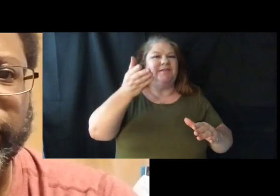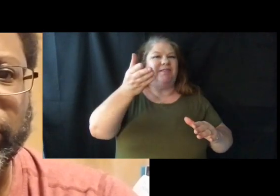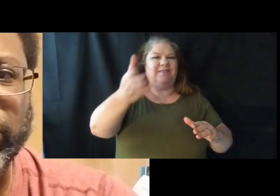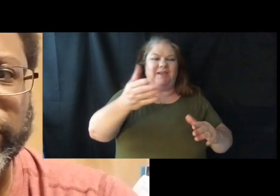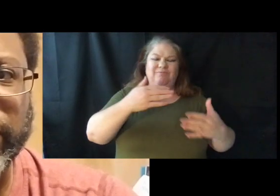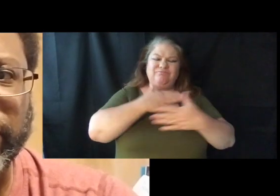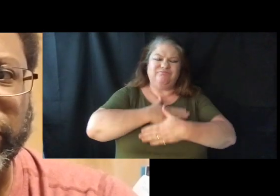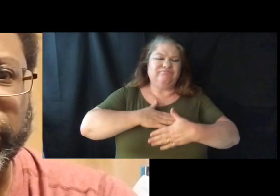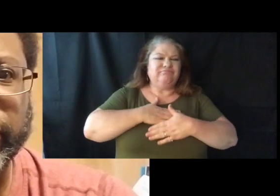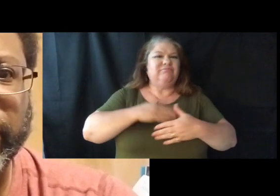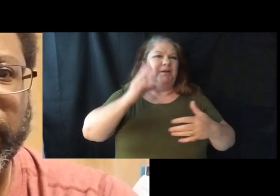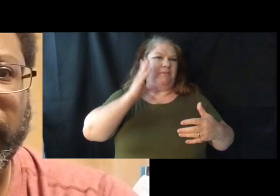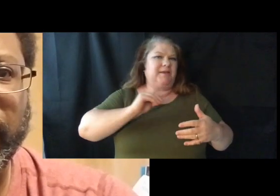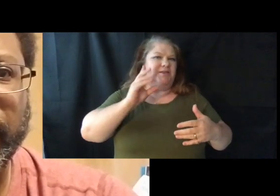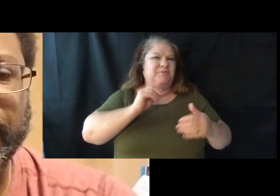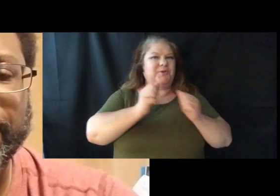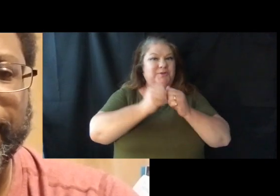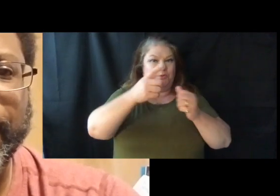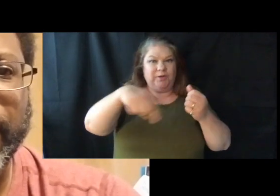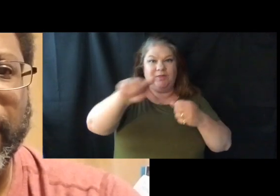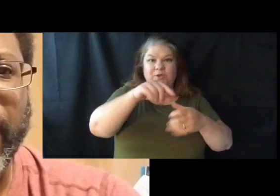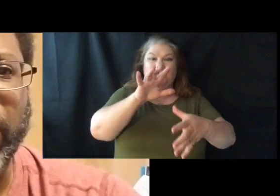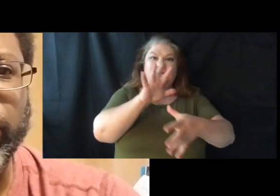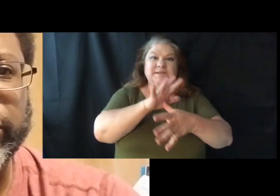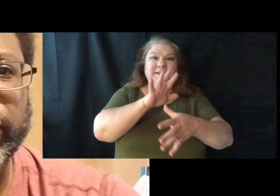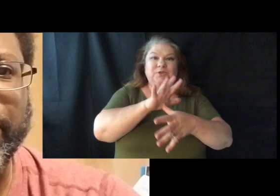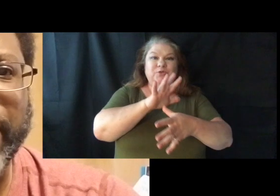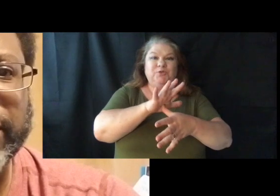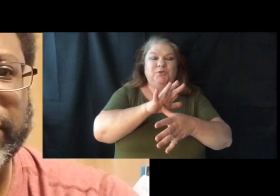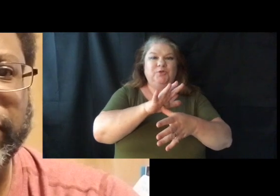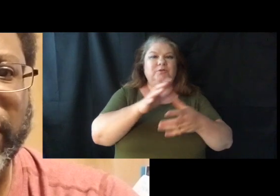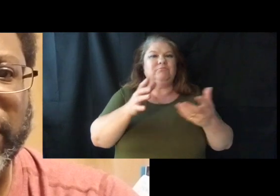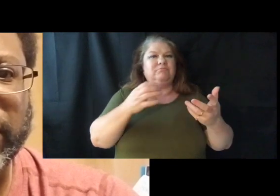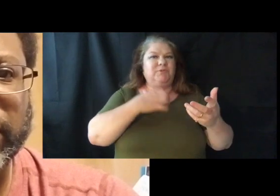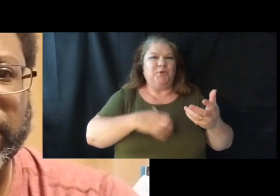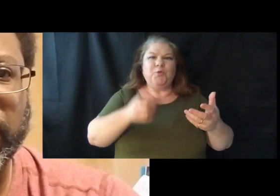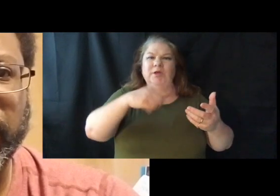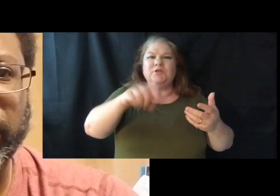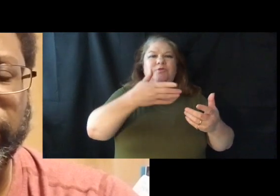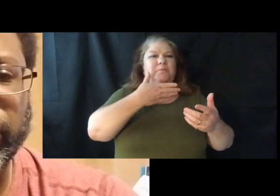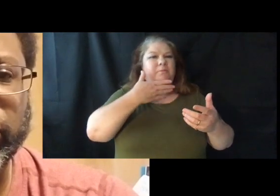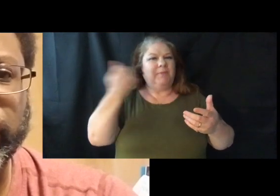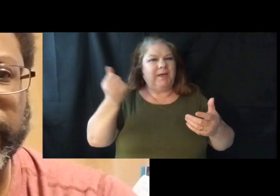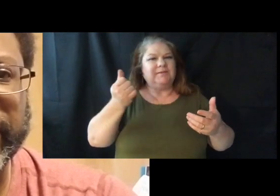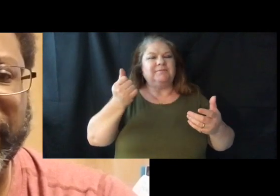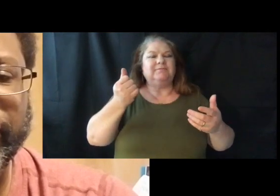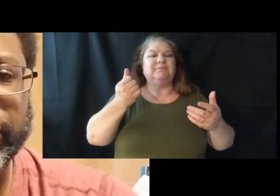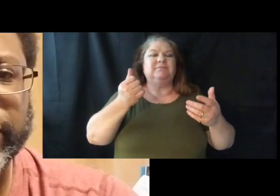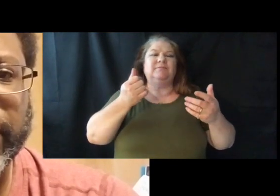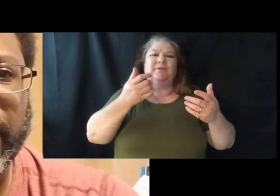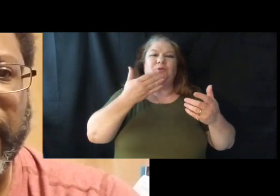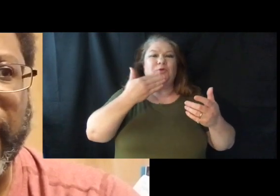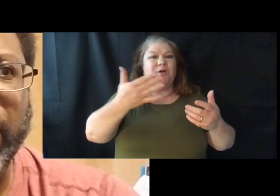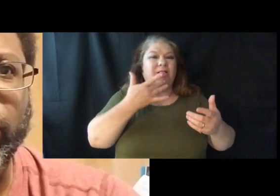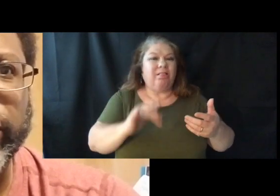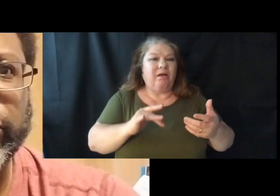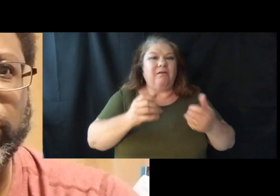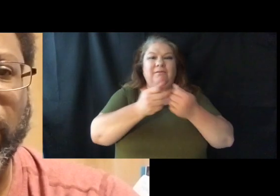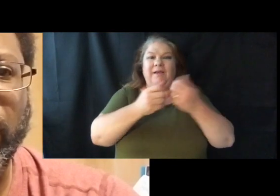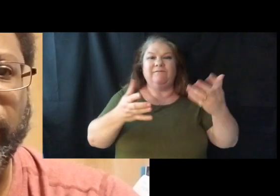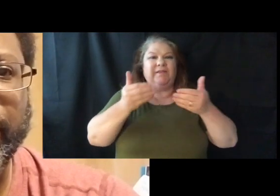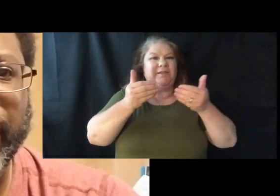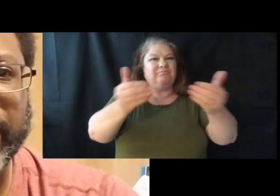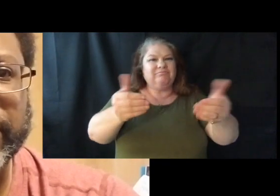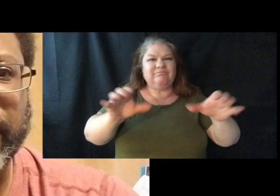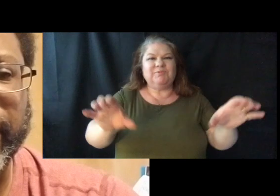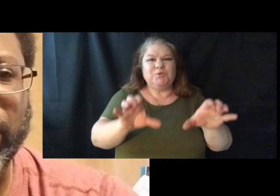experience with you seniors. I wish you the best of luck in your future endeavors. I wish you